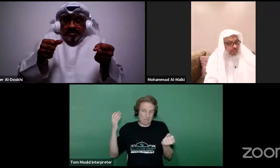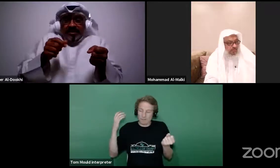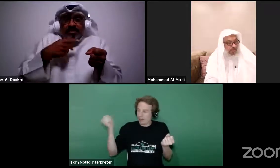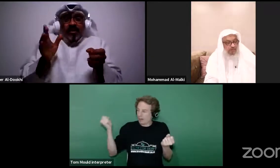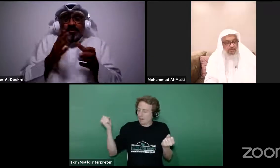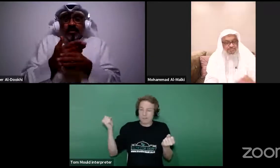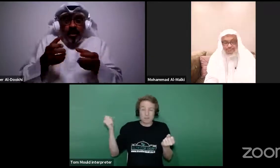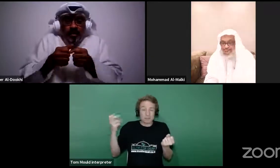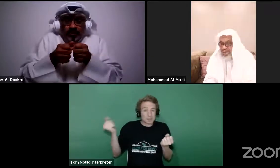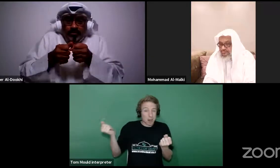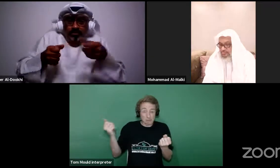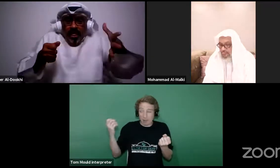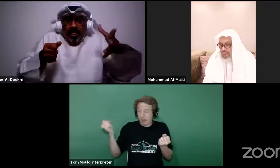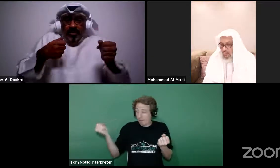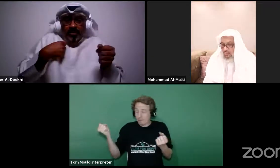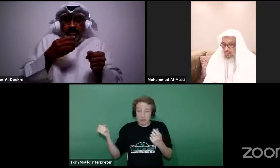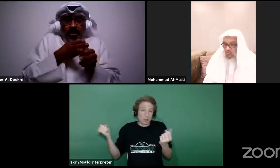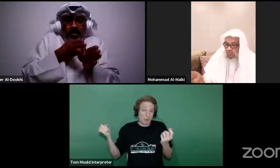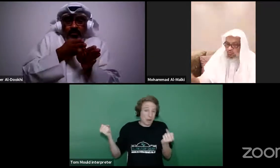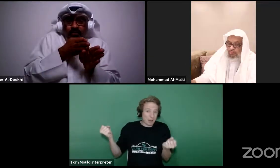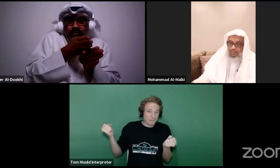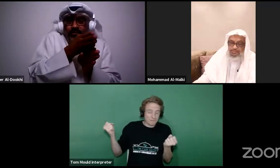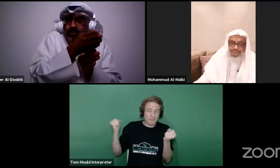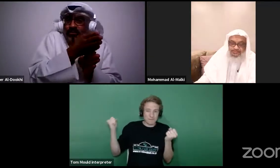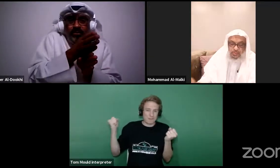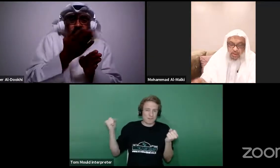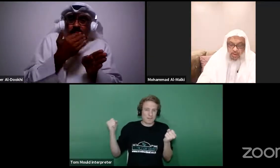whosoever takes upon it, they will never go astray.